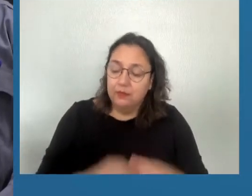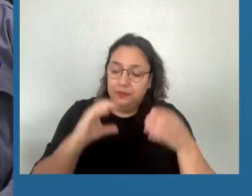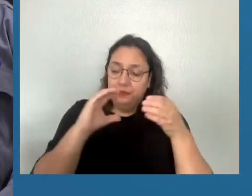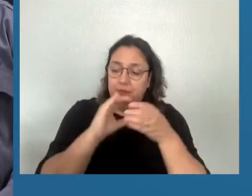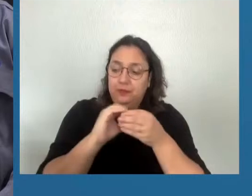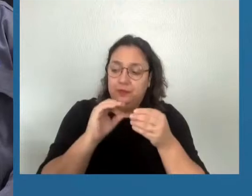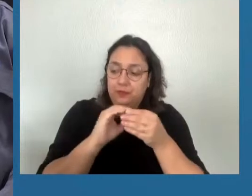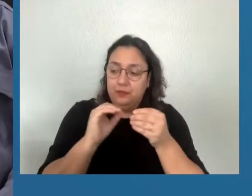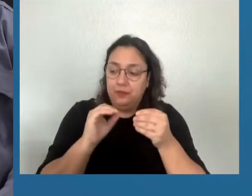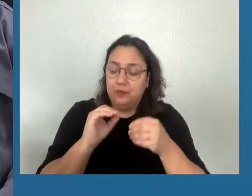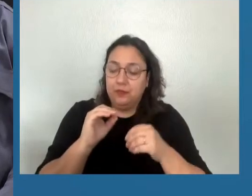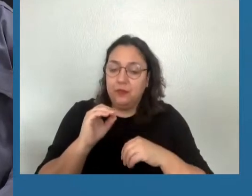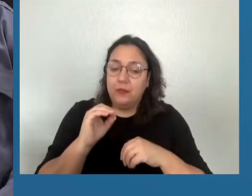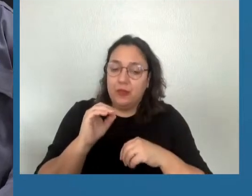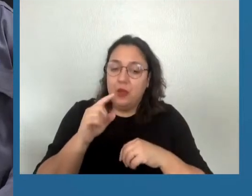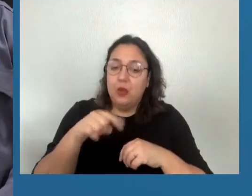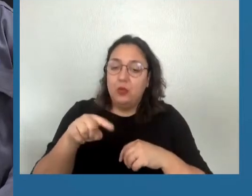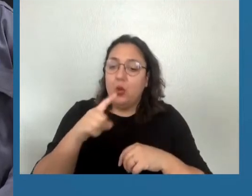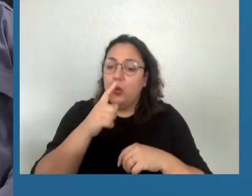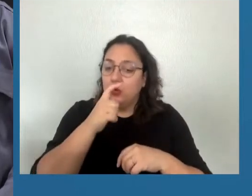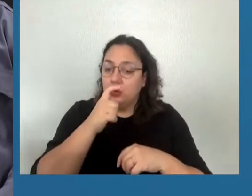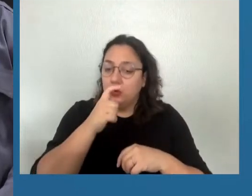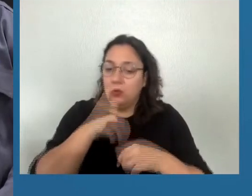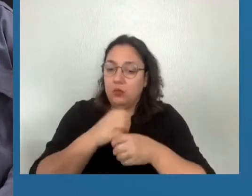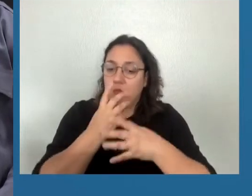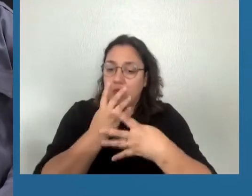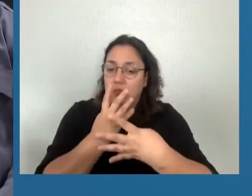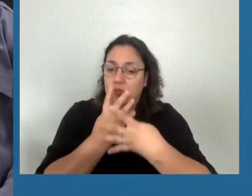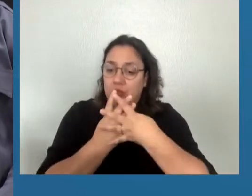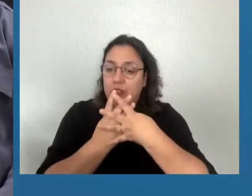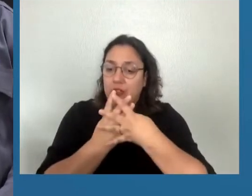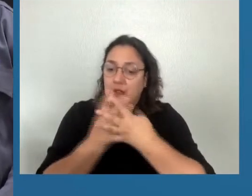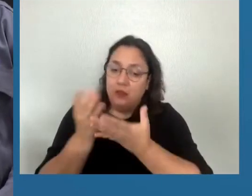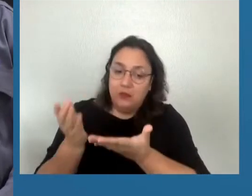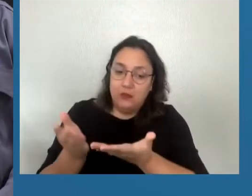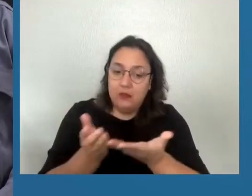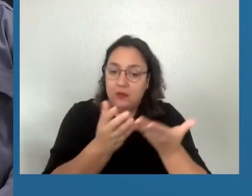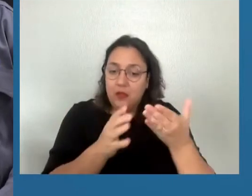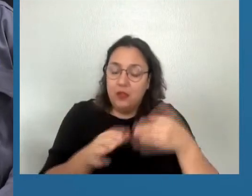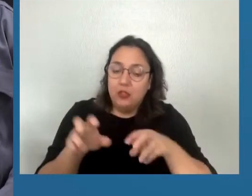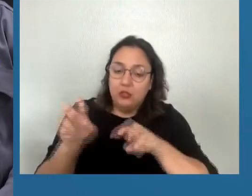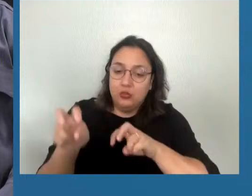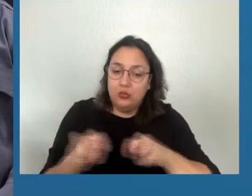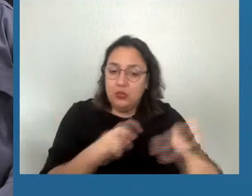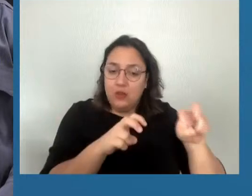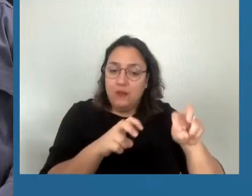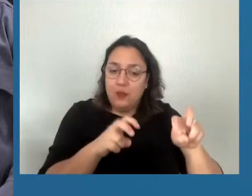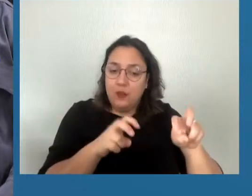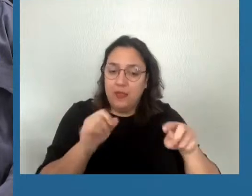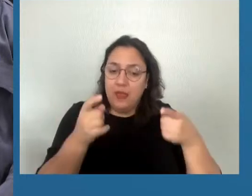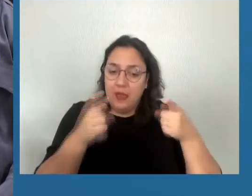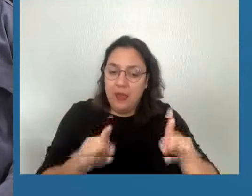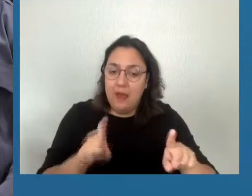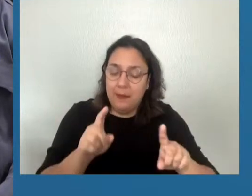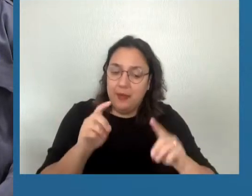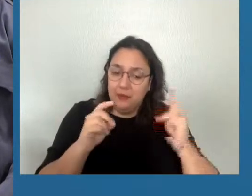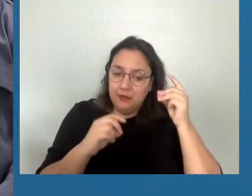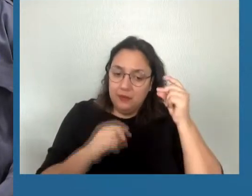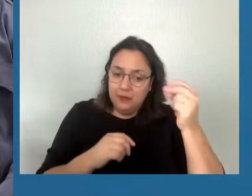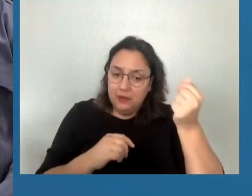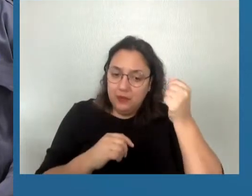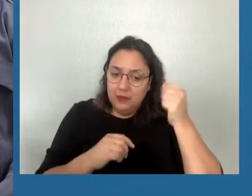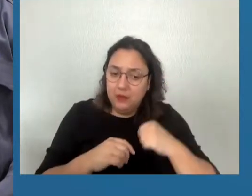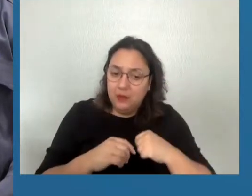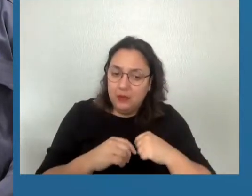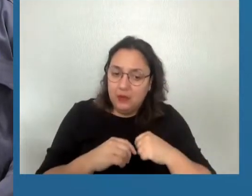all transferred out. That seemed to happen very suddenly. What exactly happened there? Why was Collins, how come the inmates are no